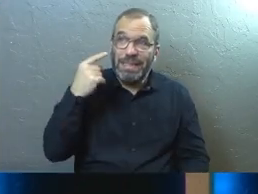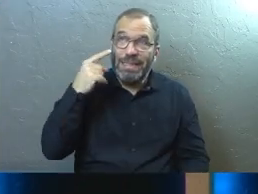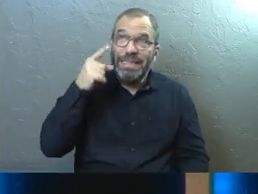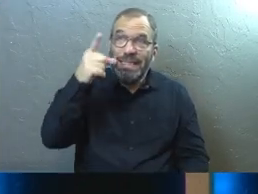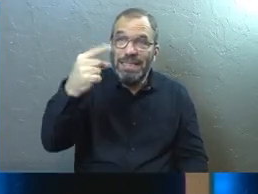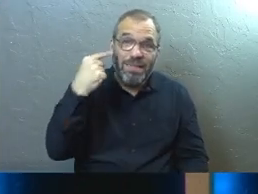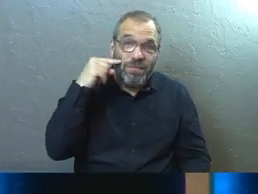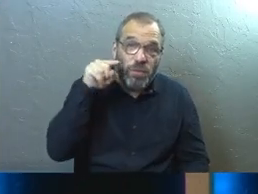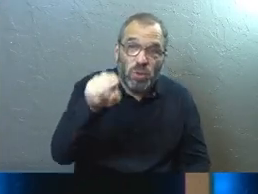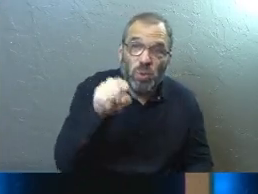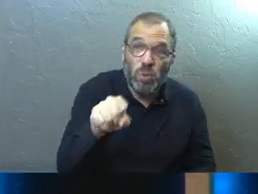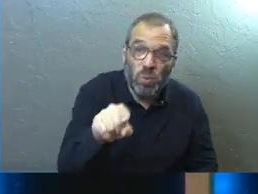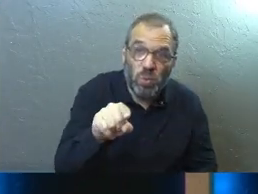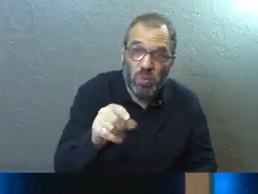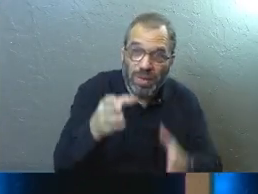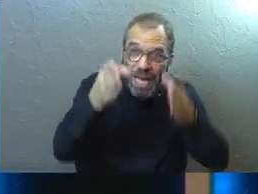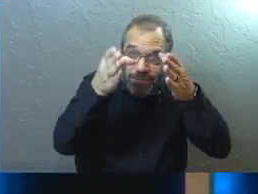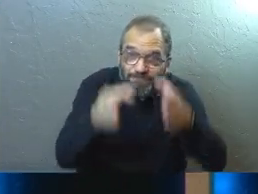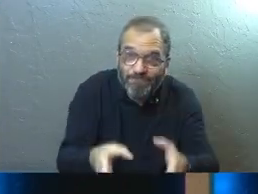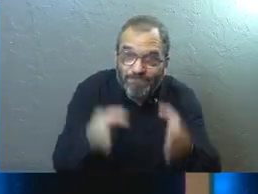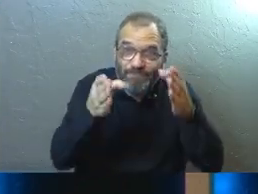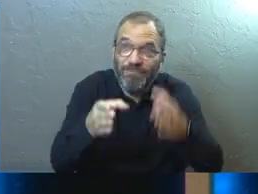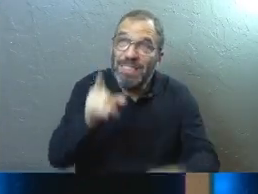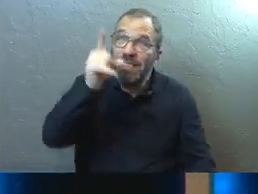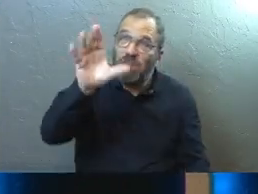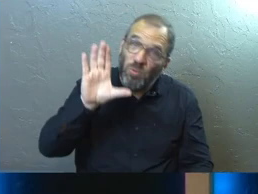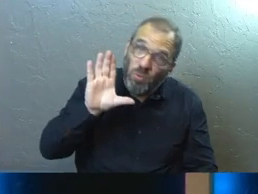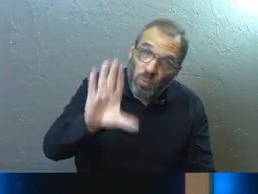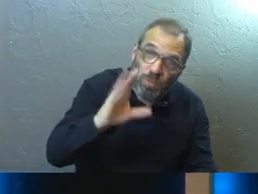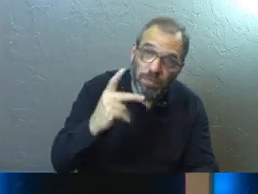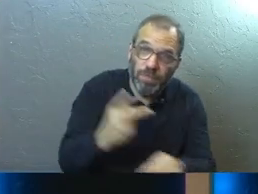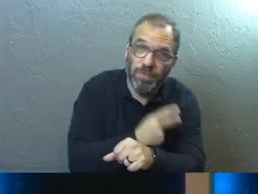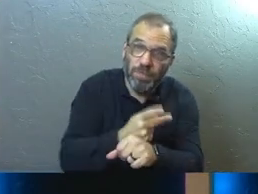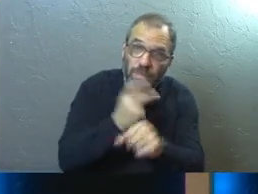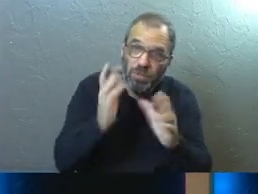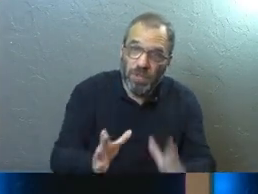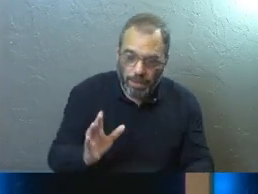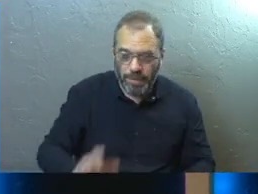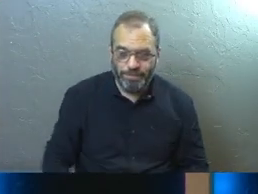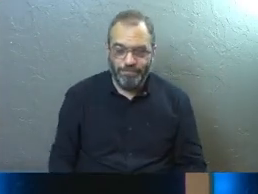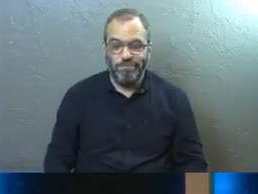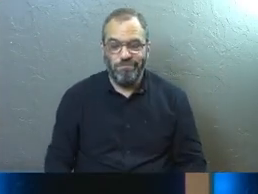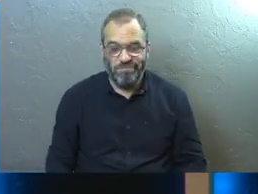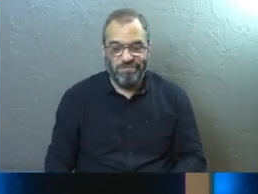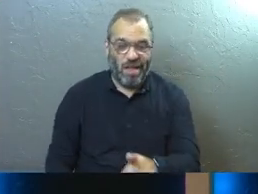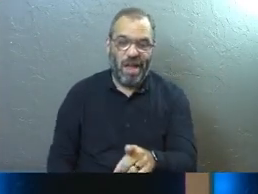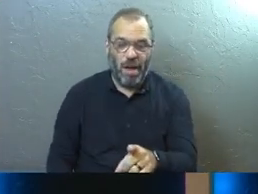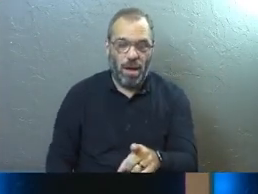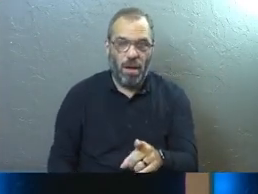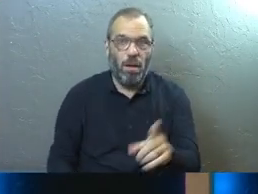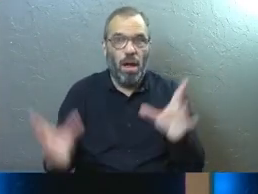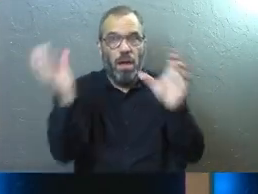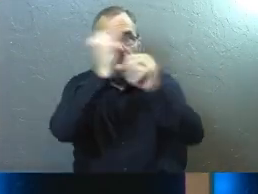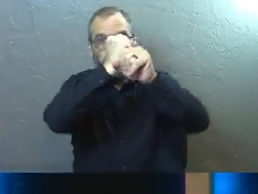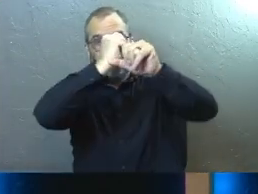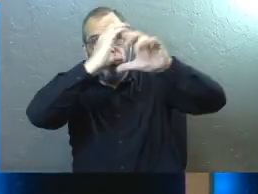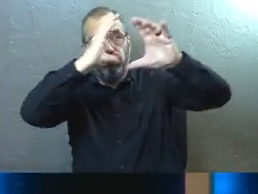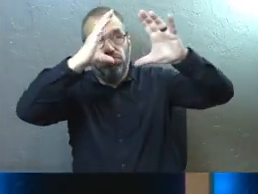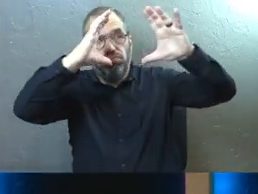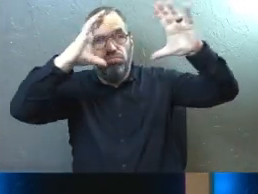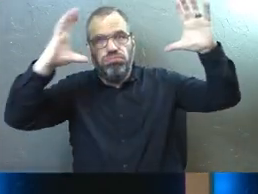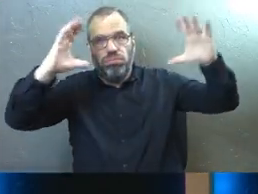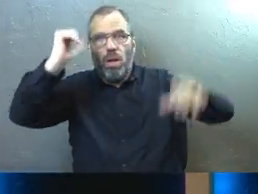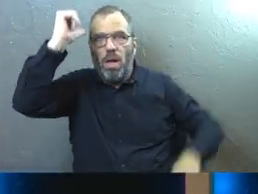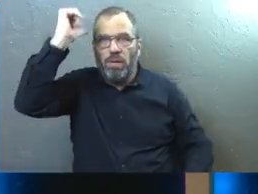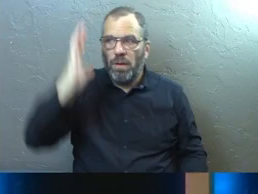for you as an individual. He is your shepherd. This is a really popular image throughout the entire Bible